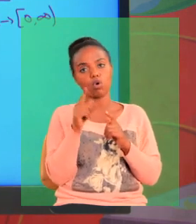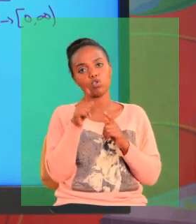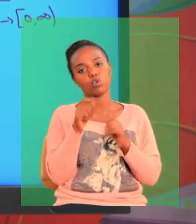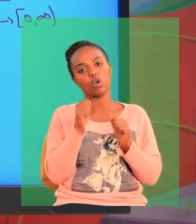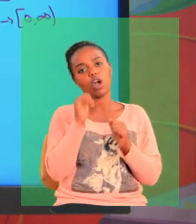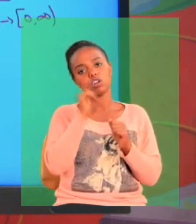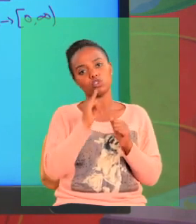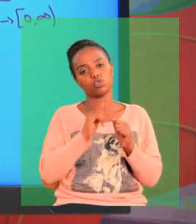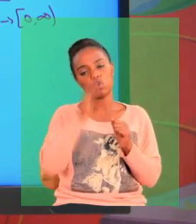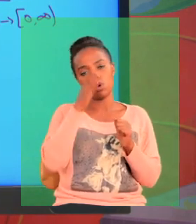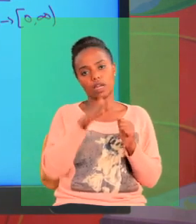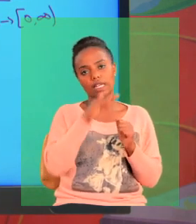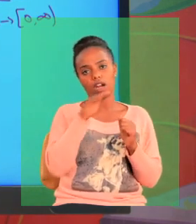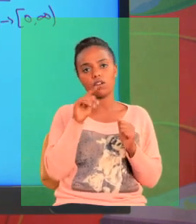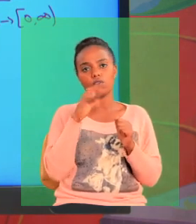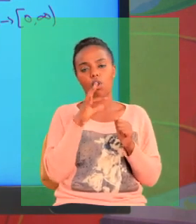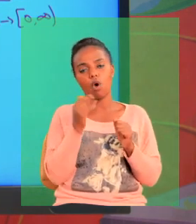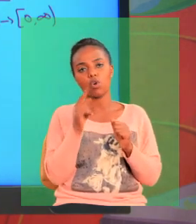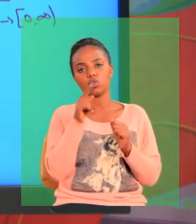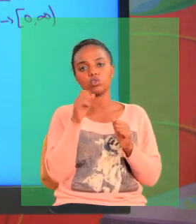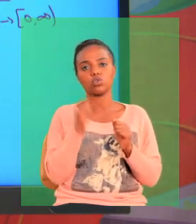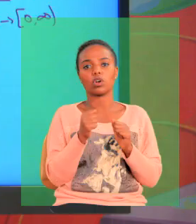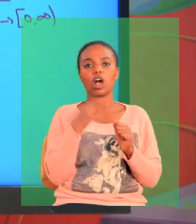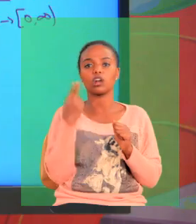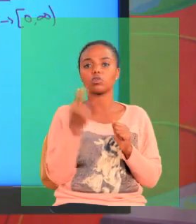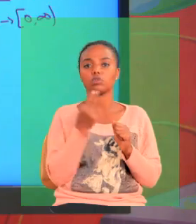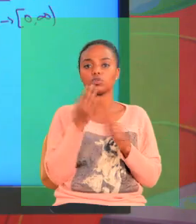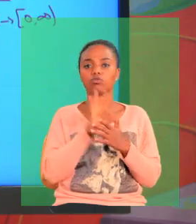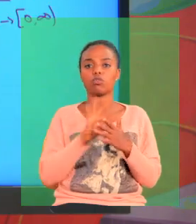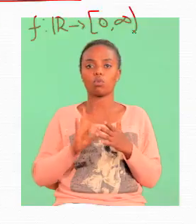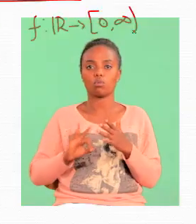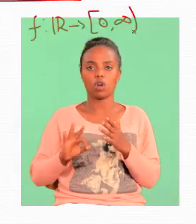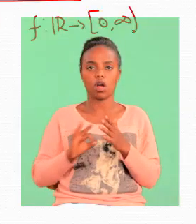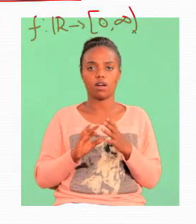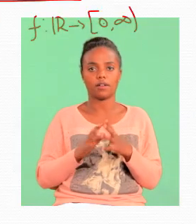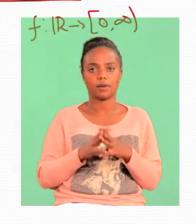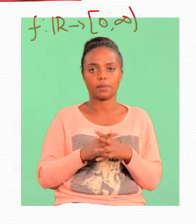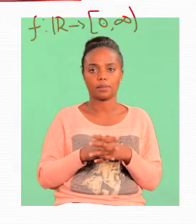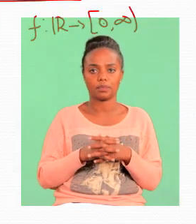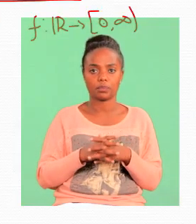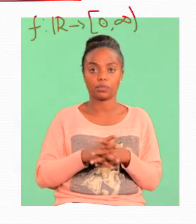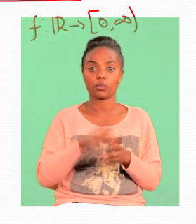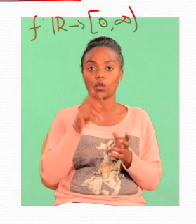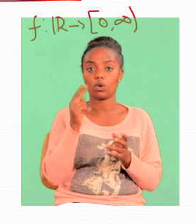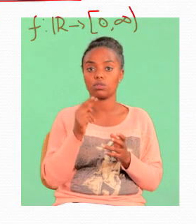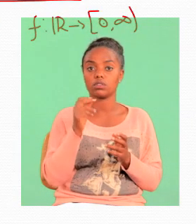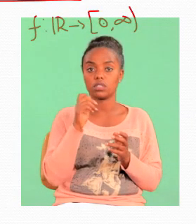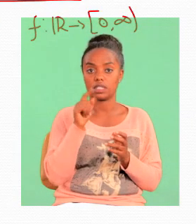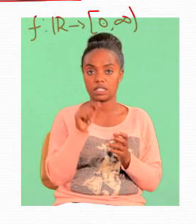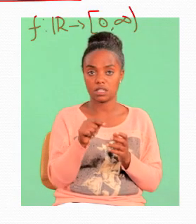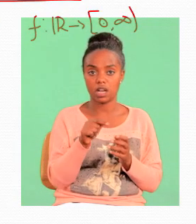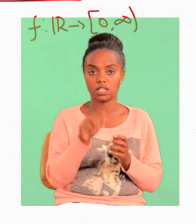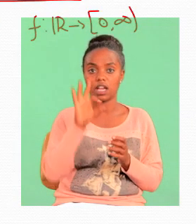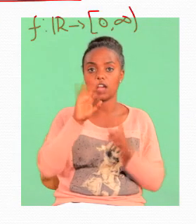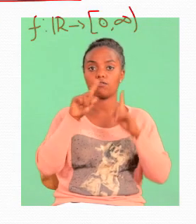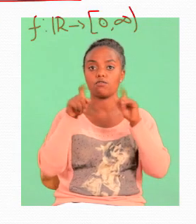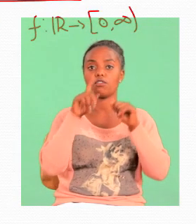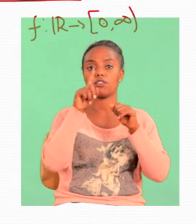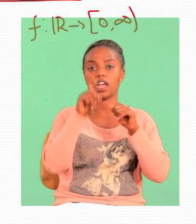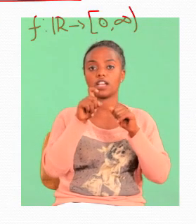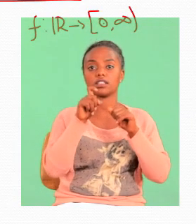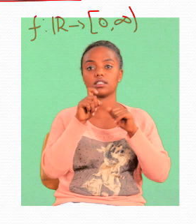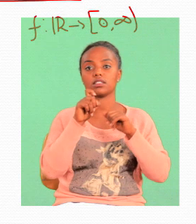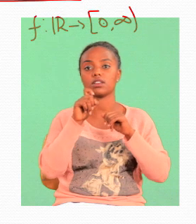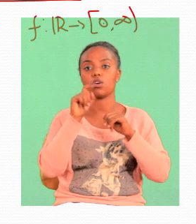graph, or you can apply this formula f of x1. Using that, f of x1 is